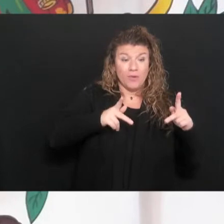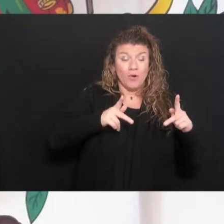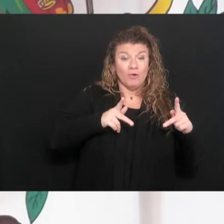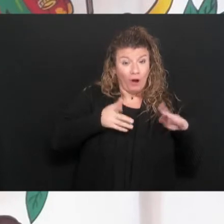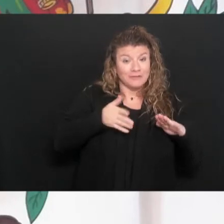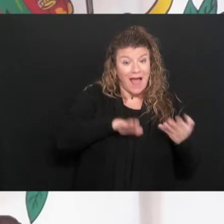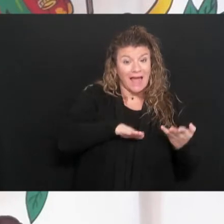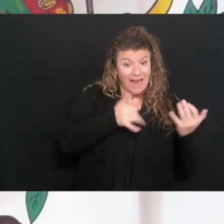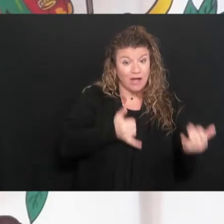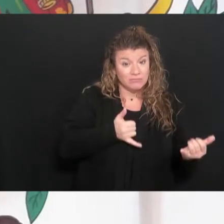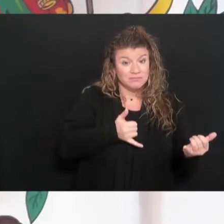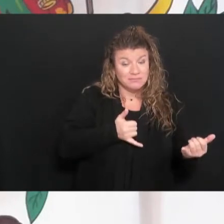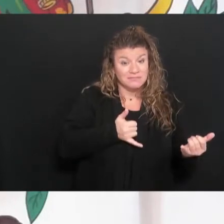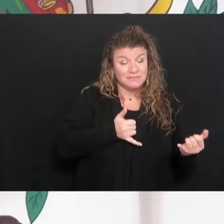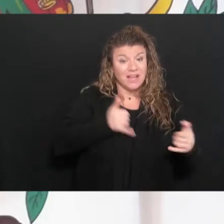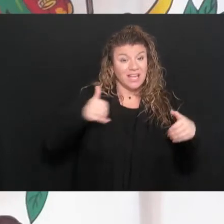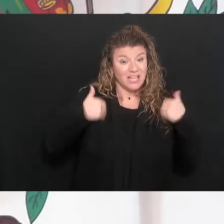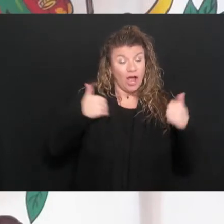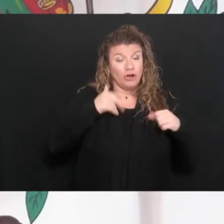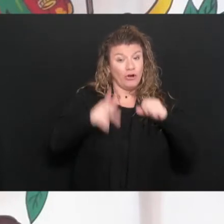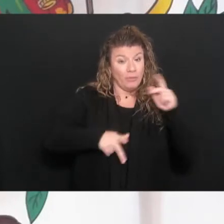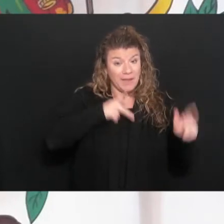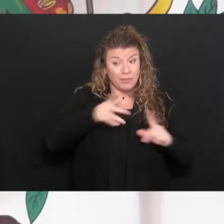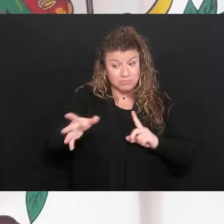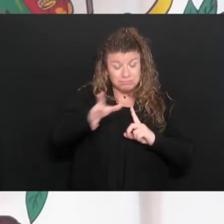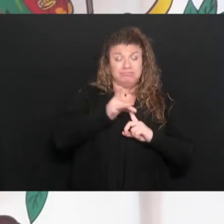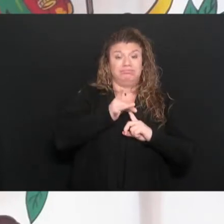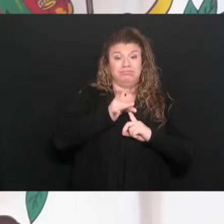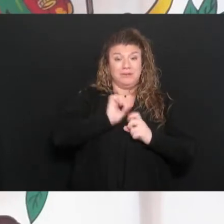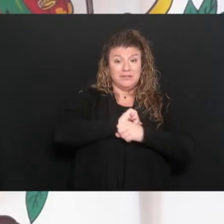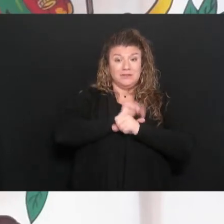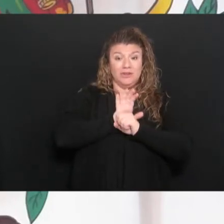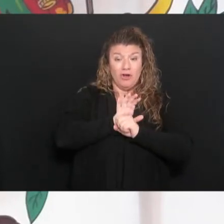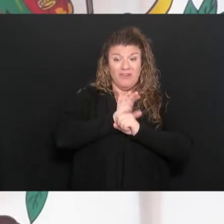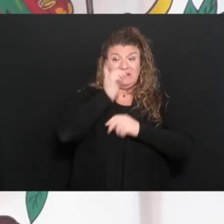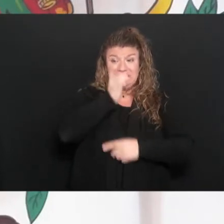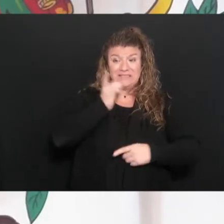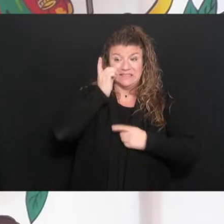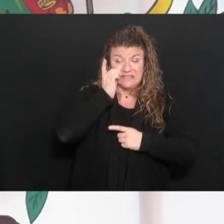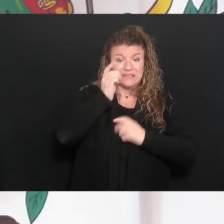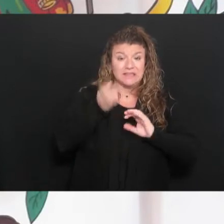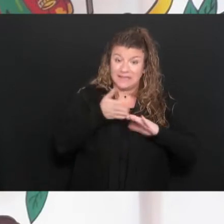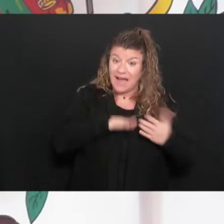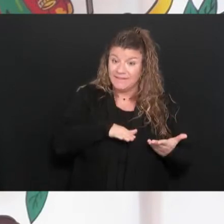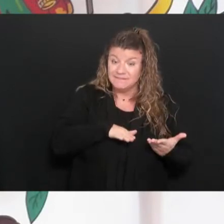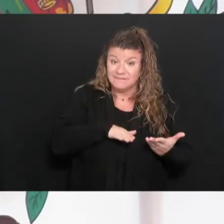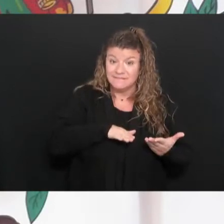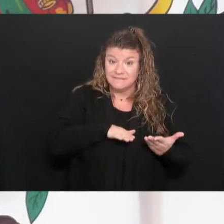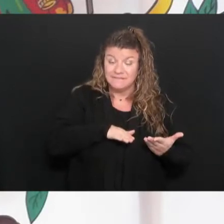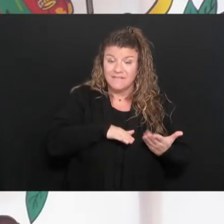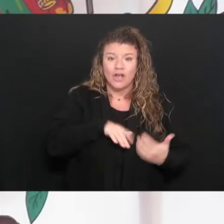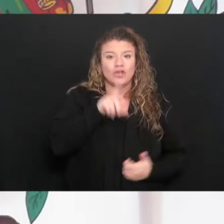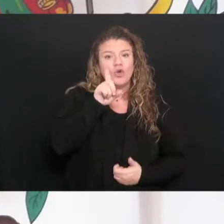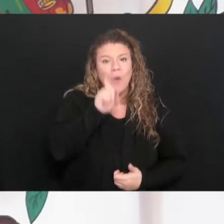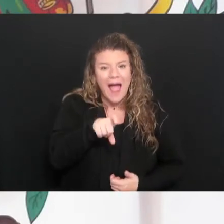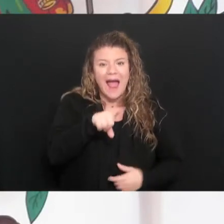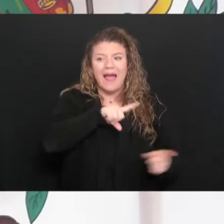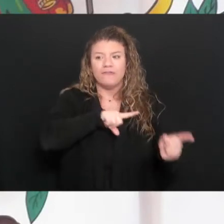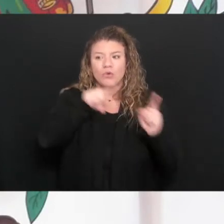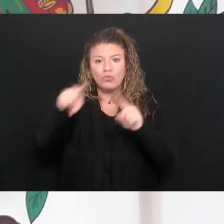People that are younger are dying with this dreaded pandemic, this dreaded disease. You've got to get your booster